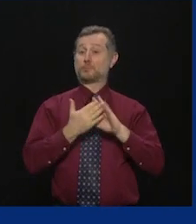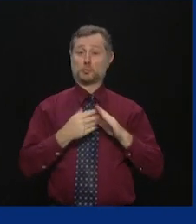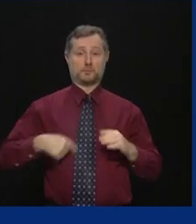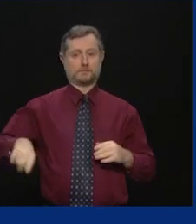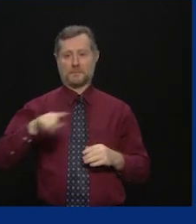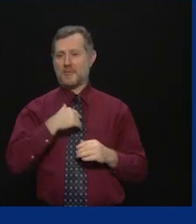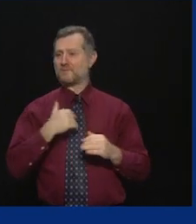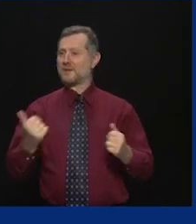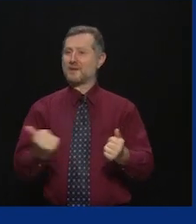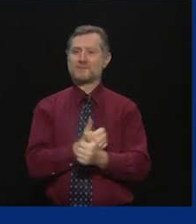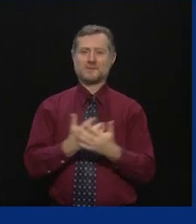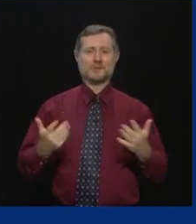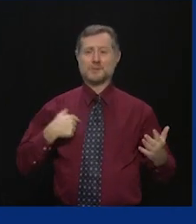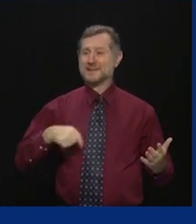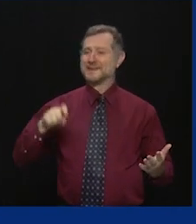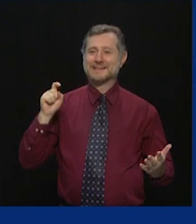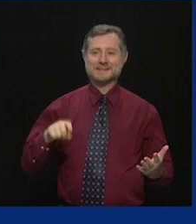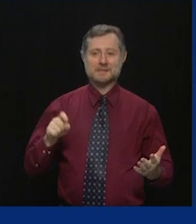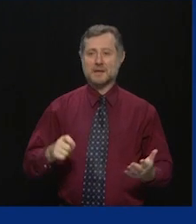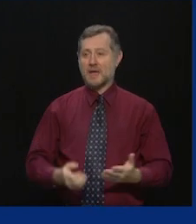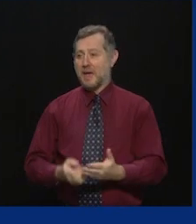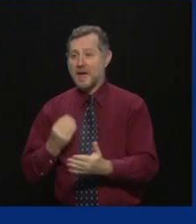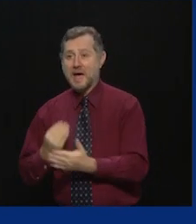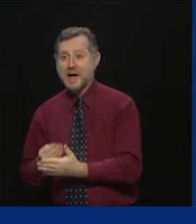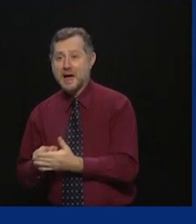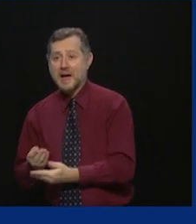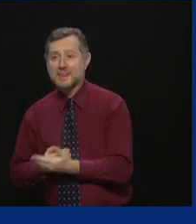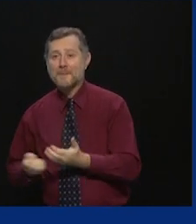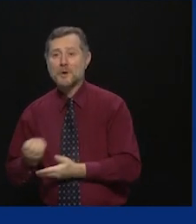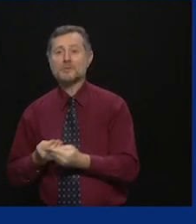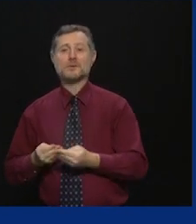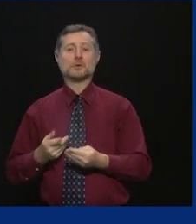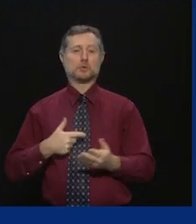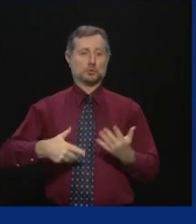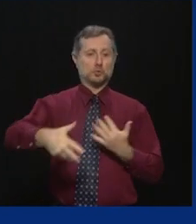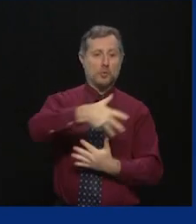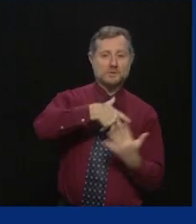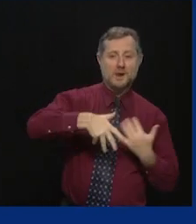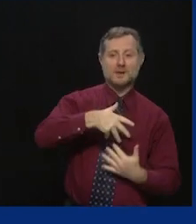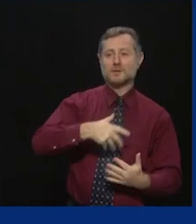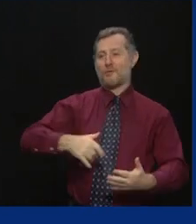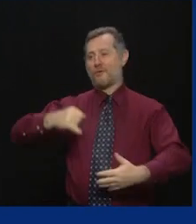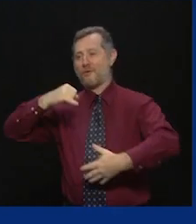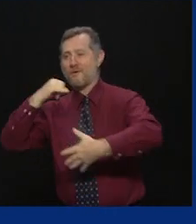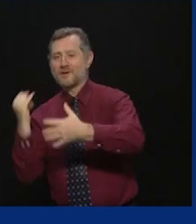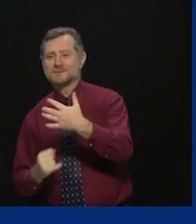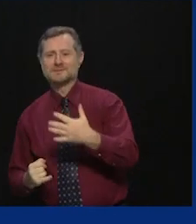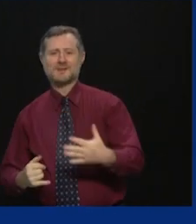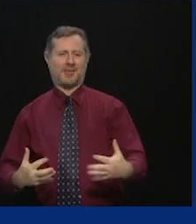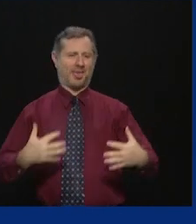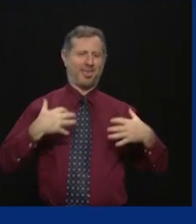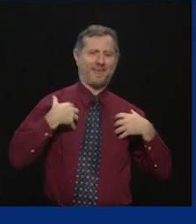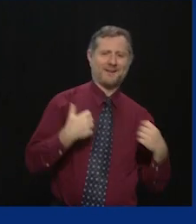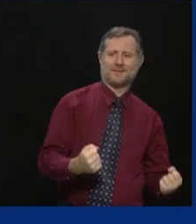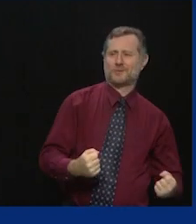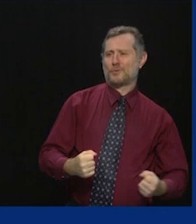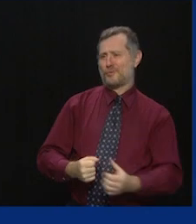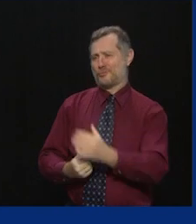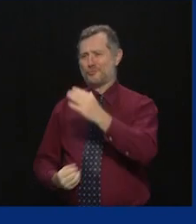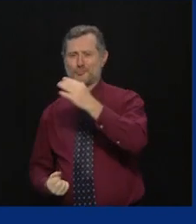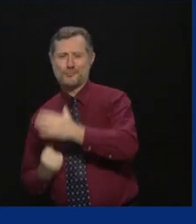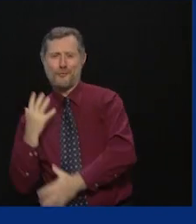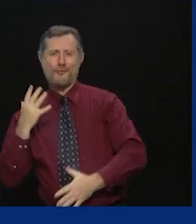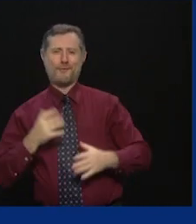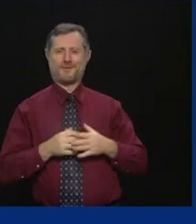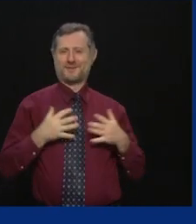thrive economically, socially, and artistically. We have all the elements needed to recover and build back stronger than